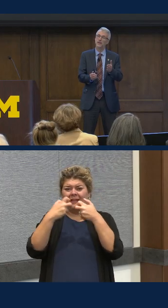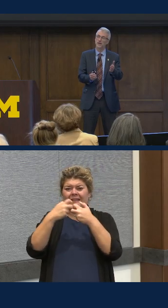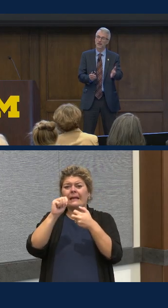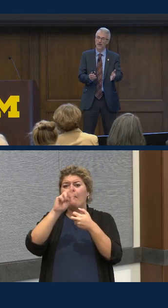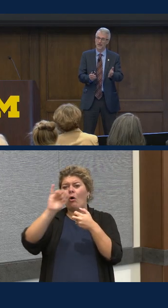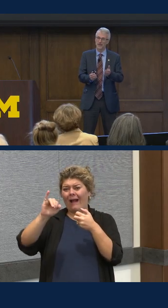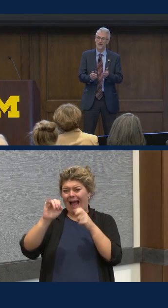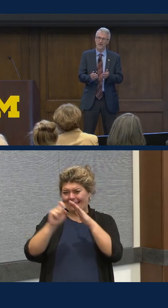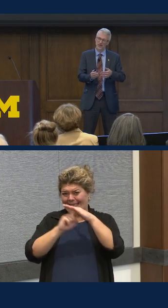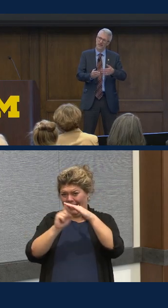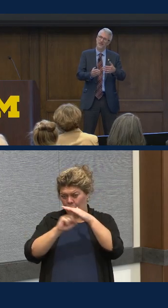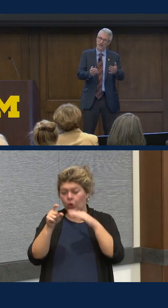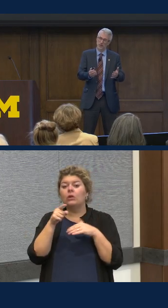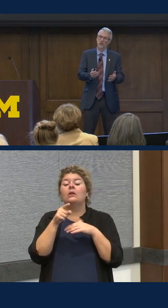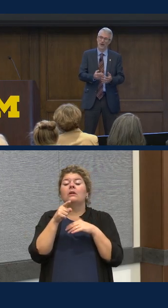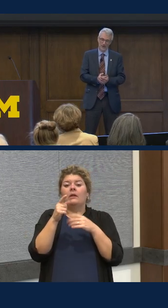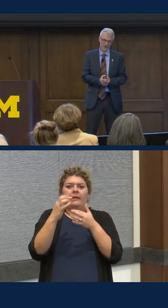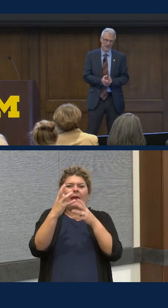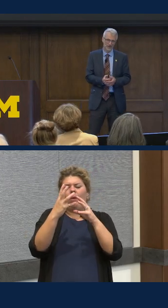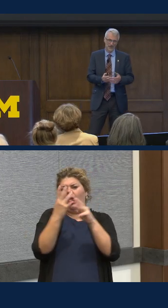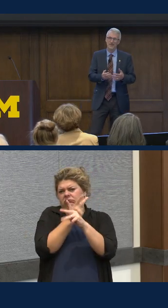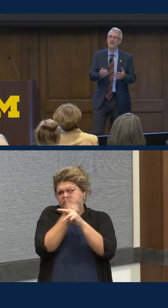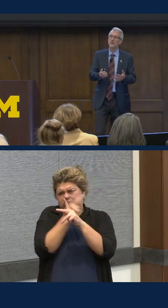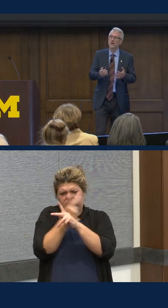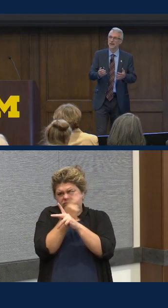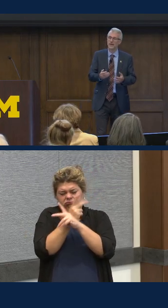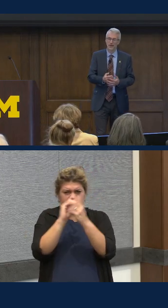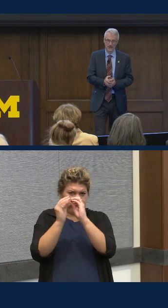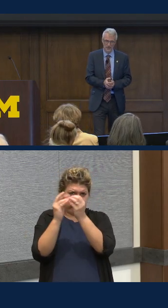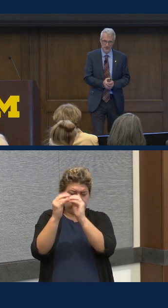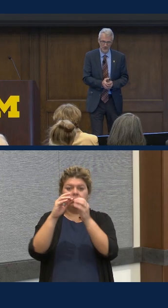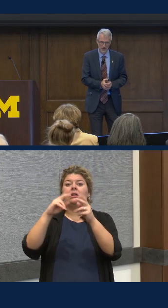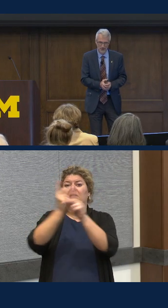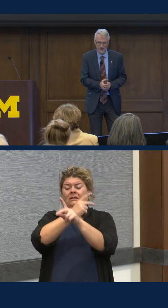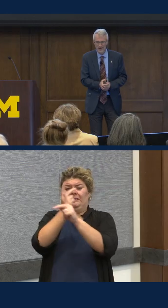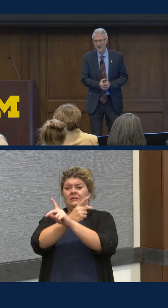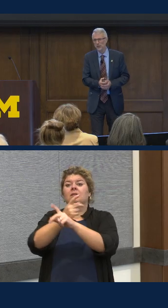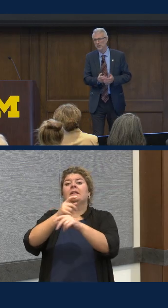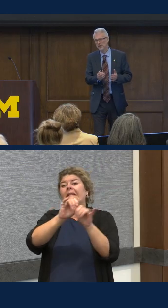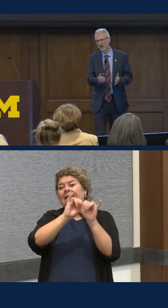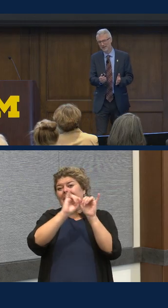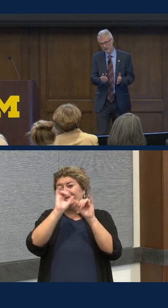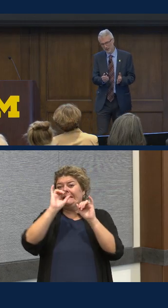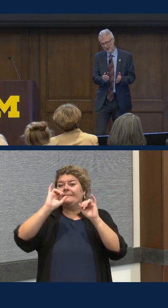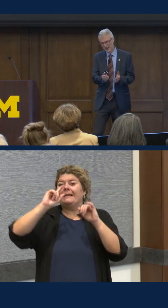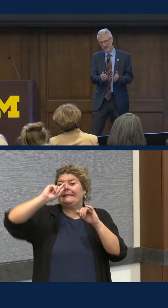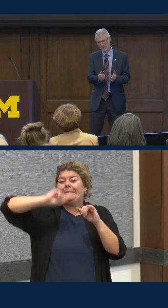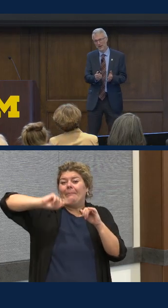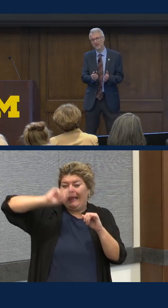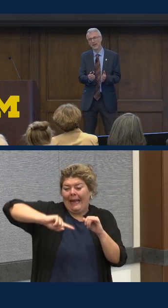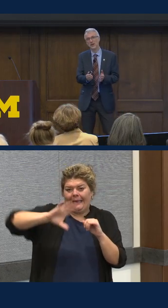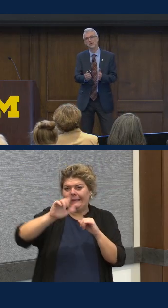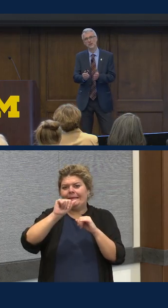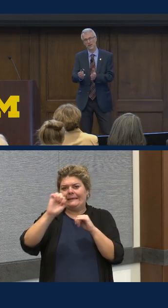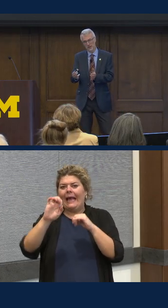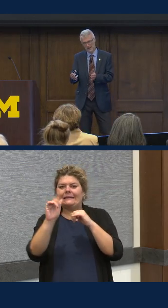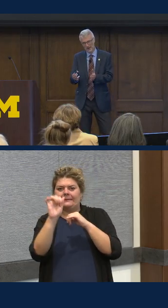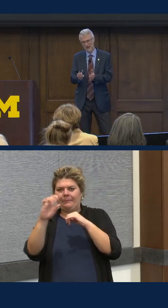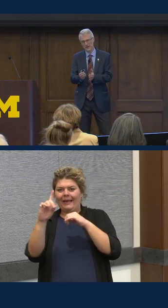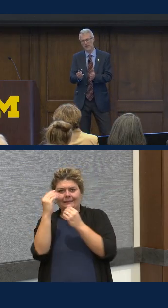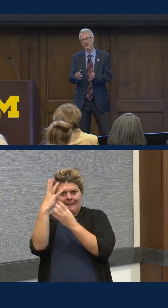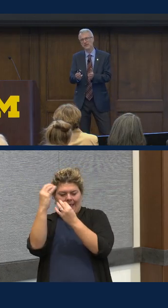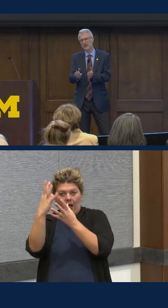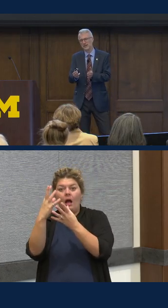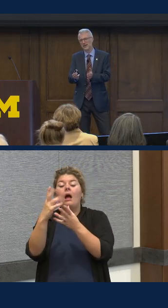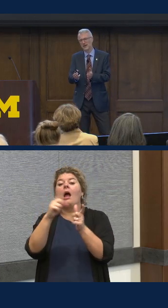scanner to compute, actually, simulated case-space data. We put that simulated case-based data through a